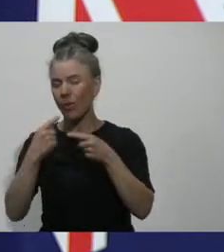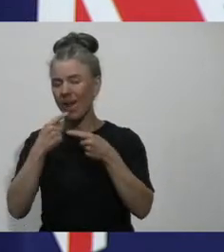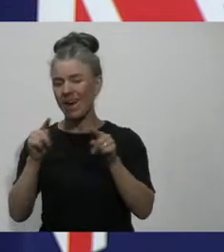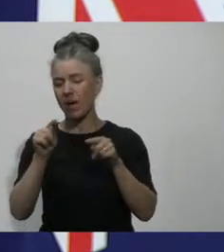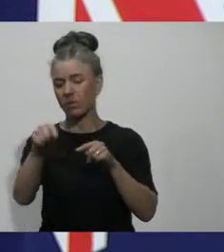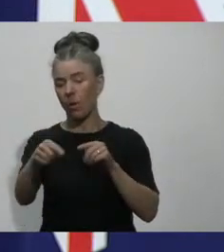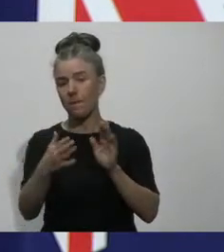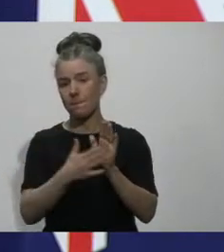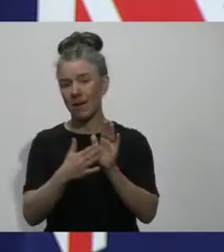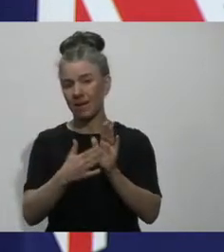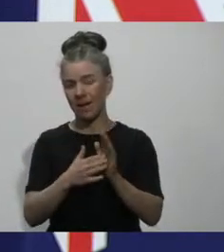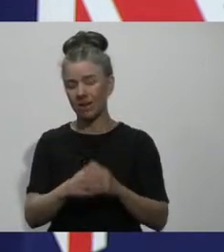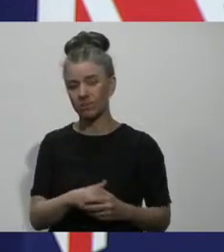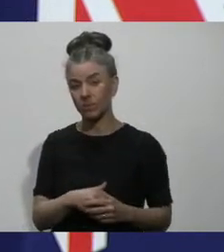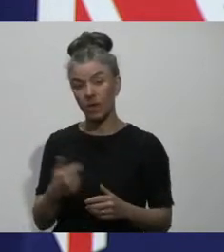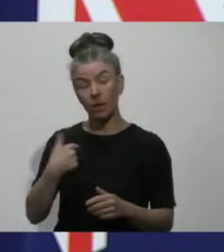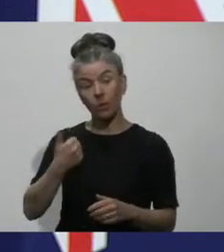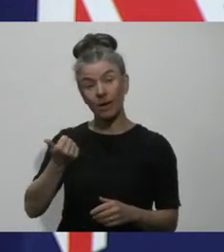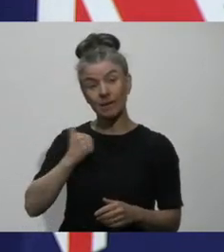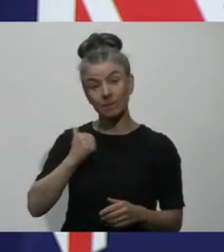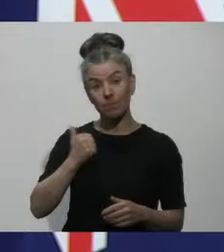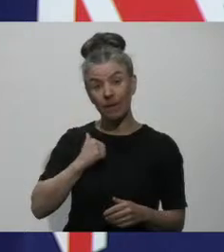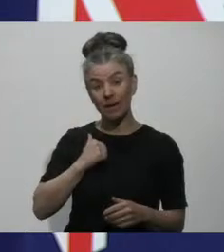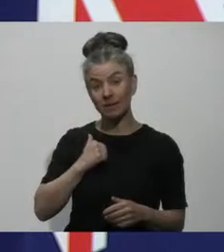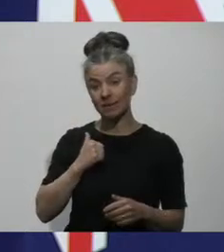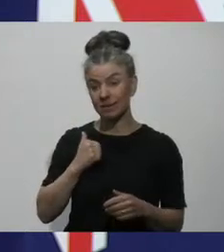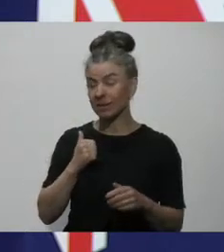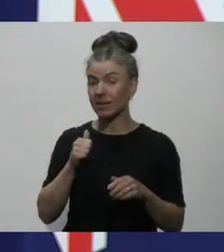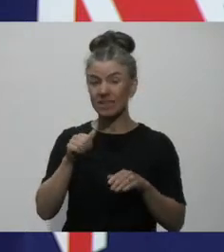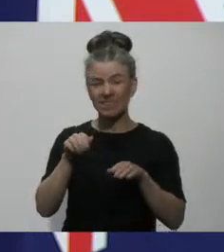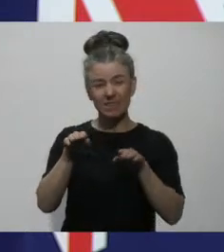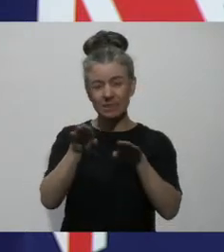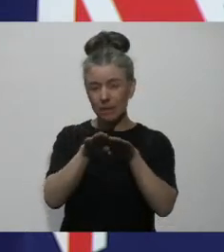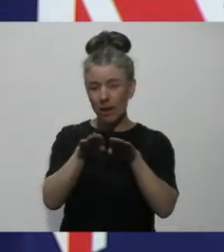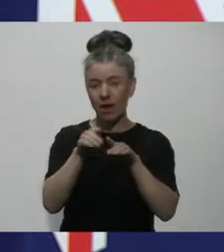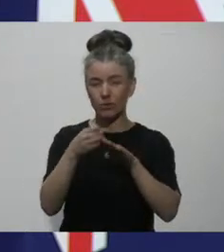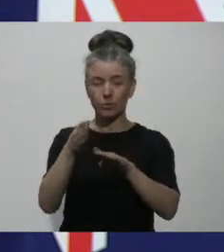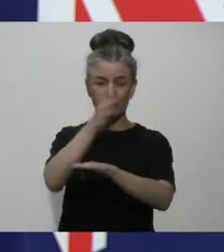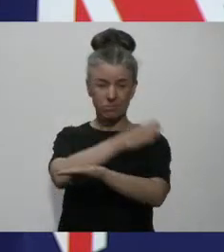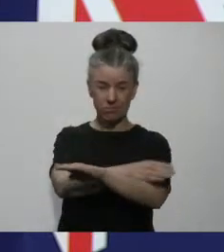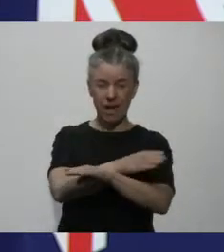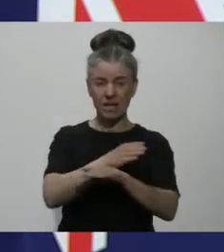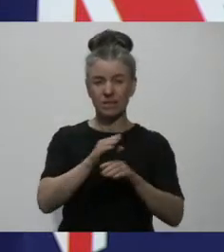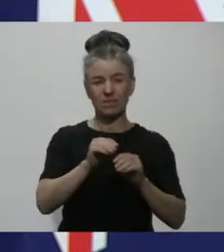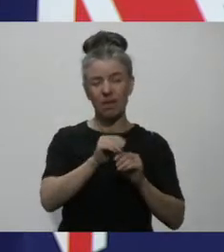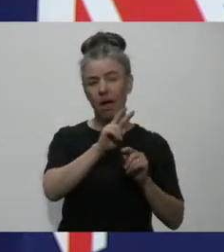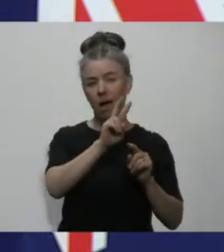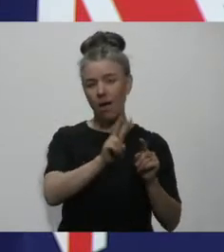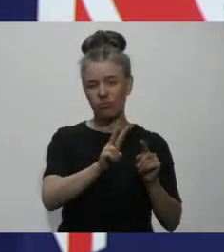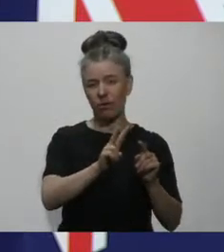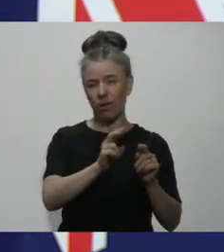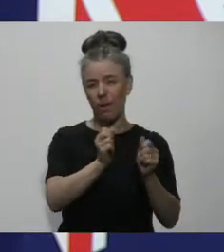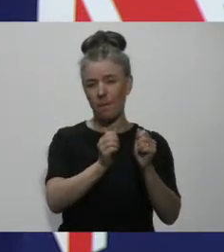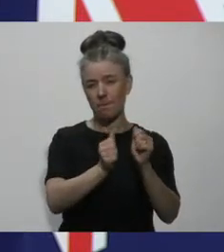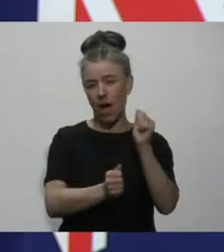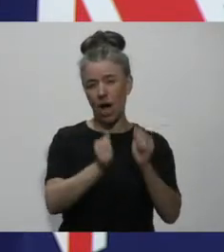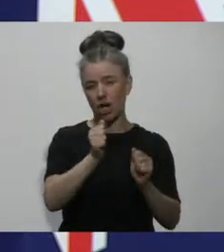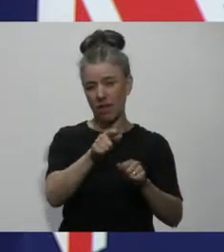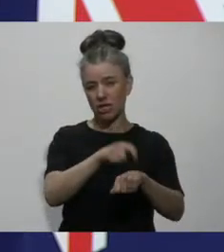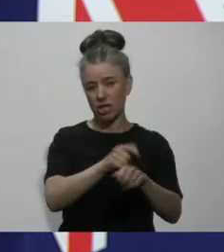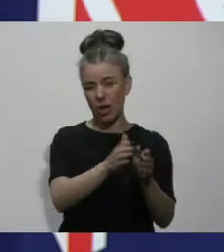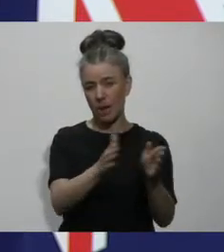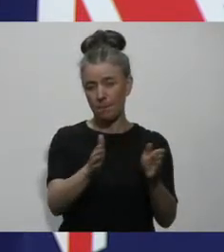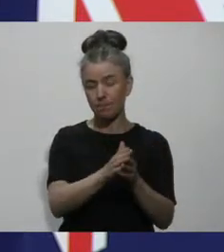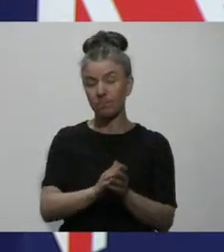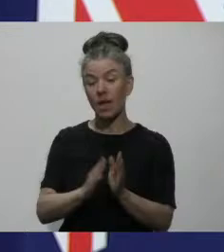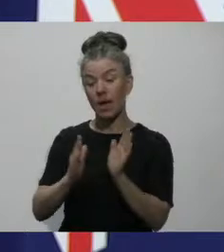Our expectation is that access to the scheme will be very similar to previous criteria. The Ministry of Social Development have indicated that they will be